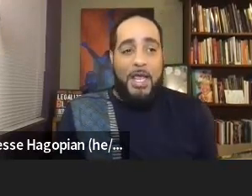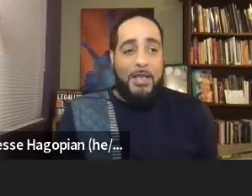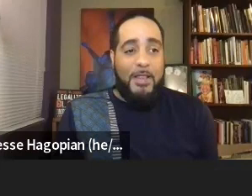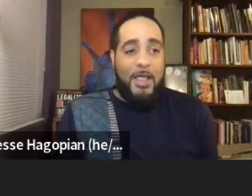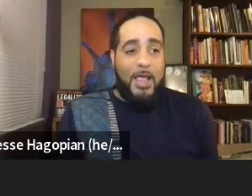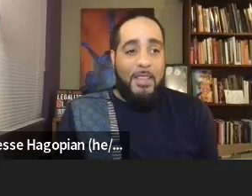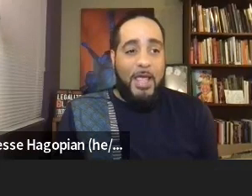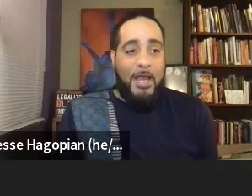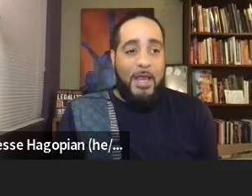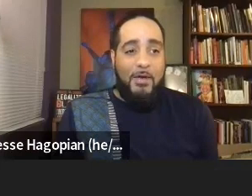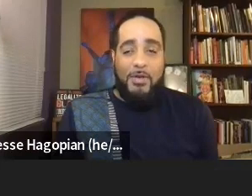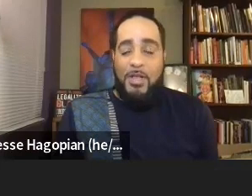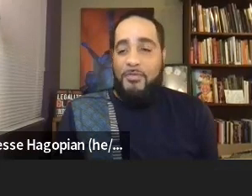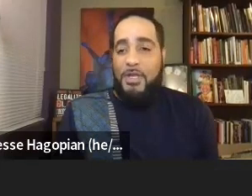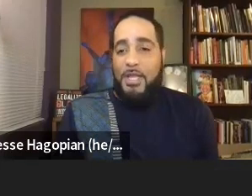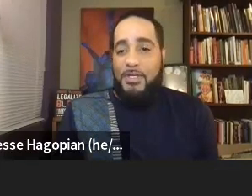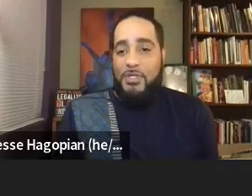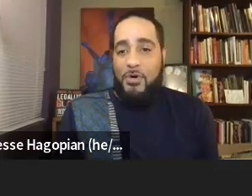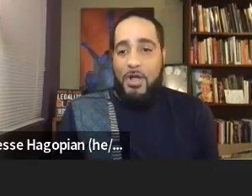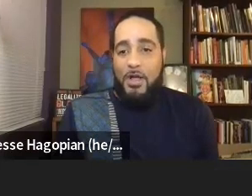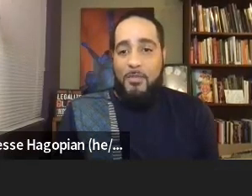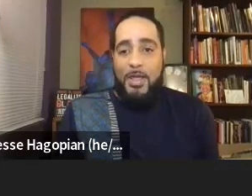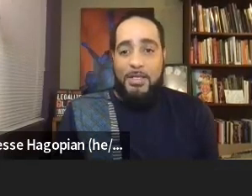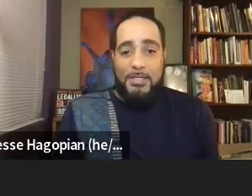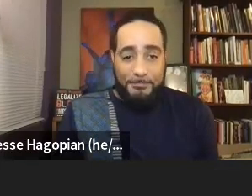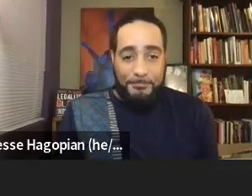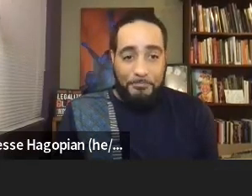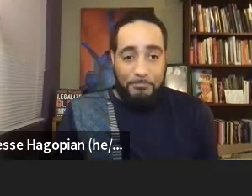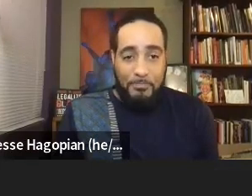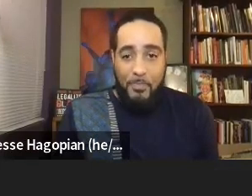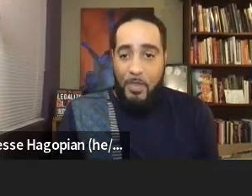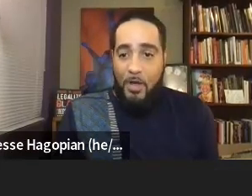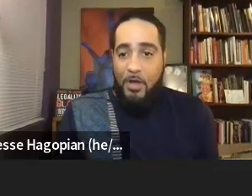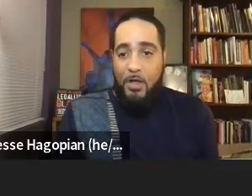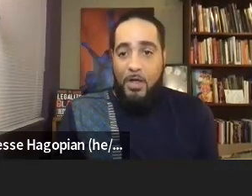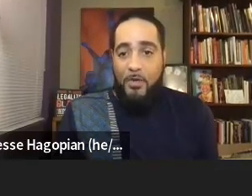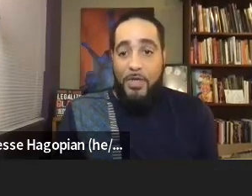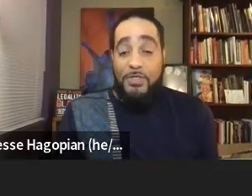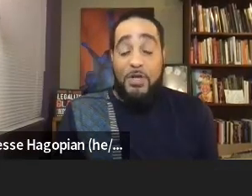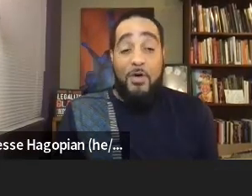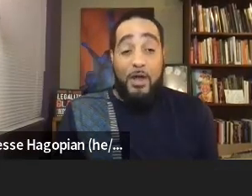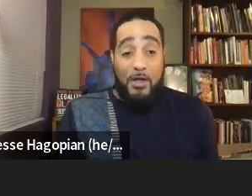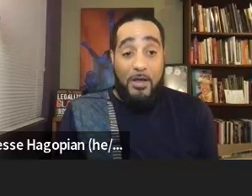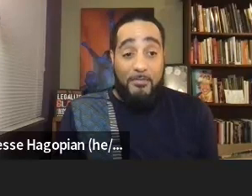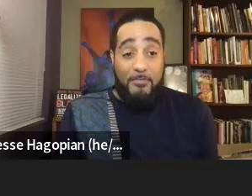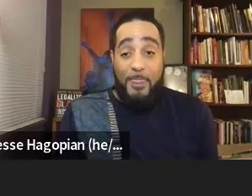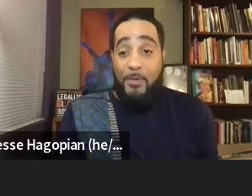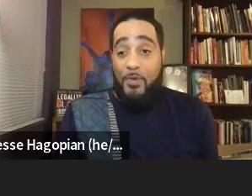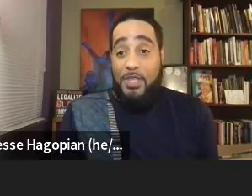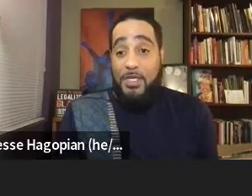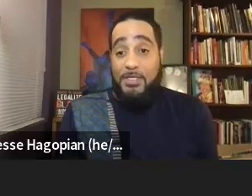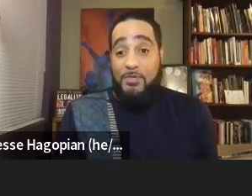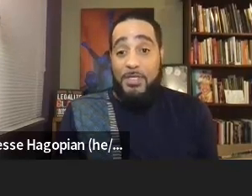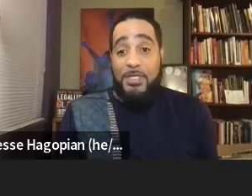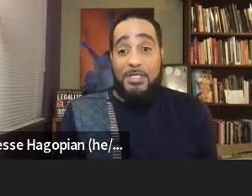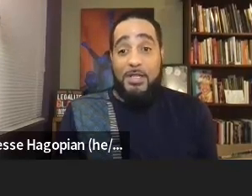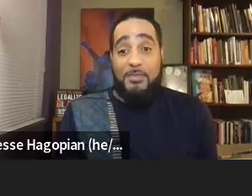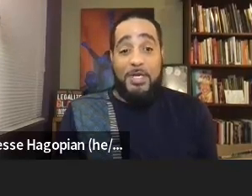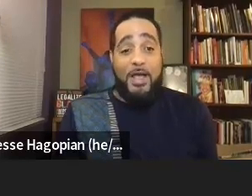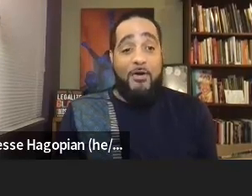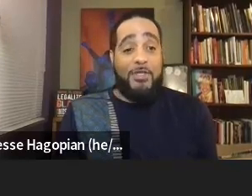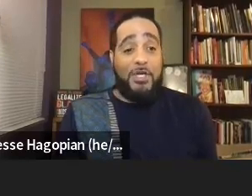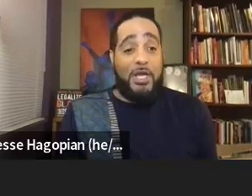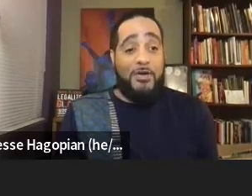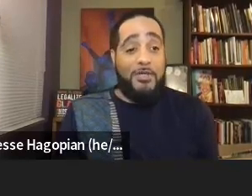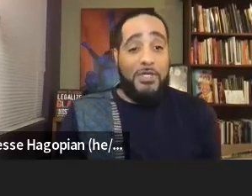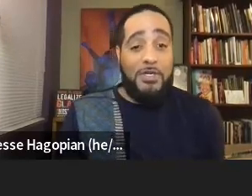clips, and then I would love to get your comment on what's going on with these clips